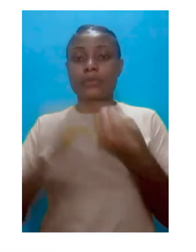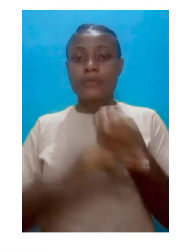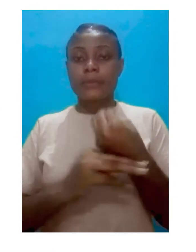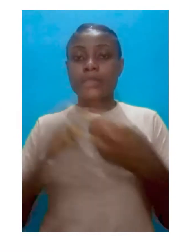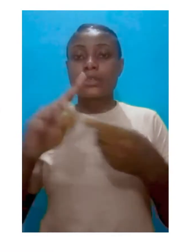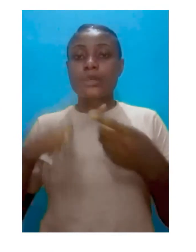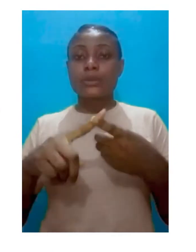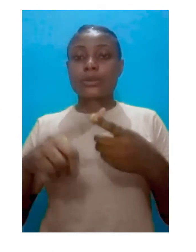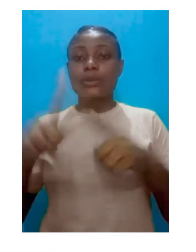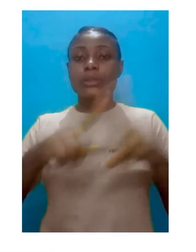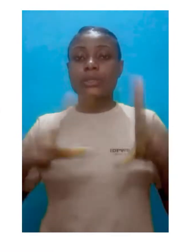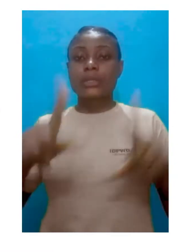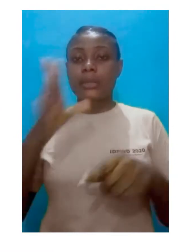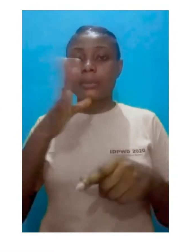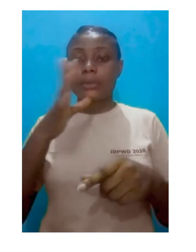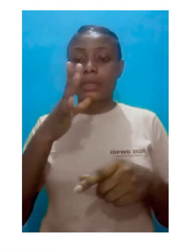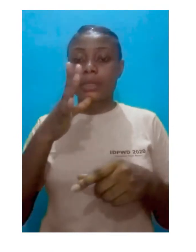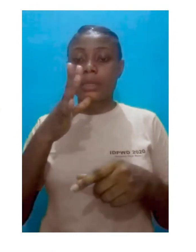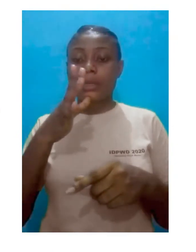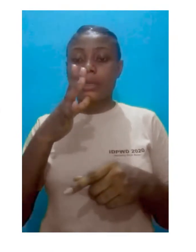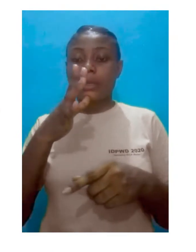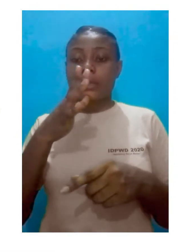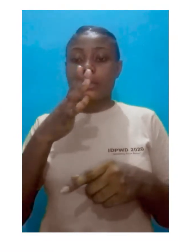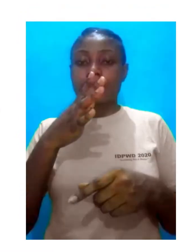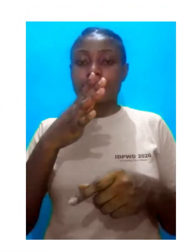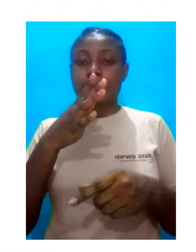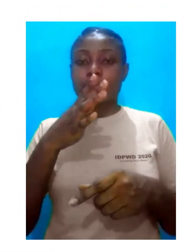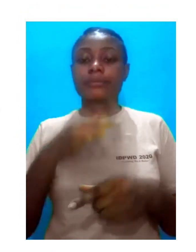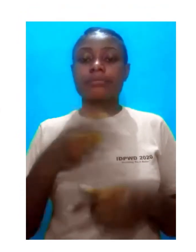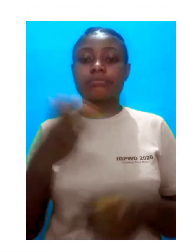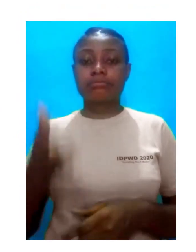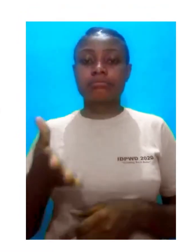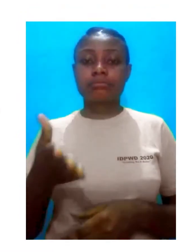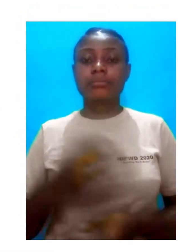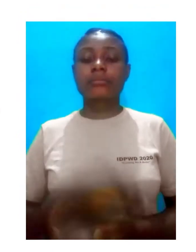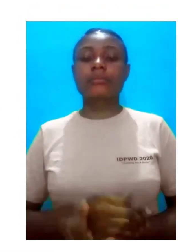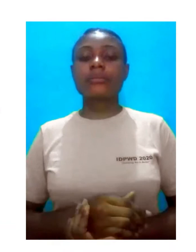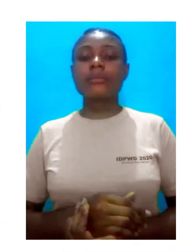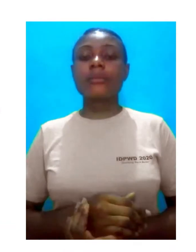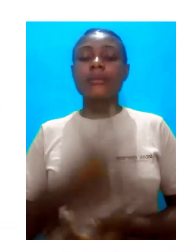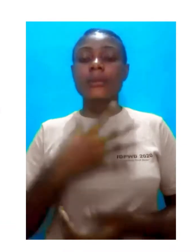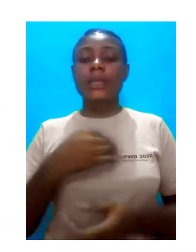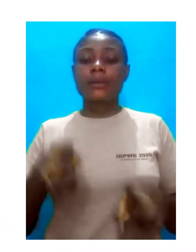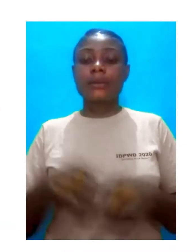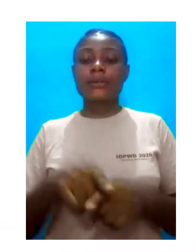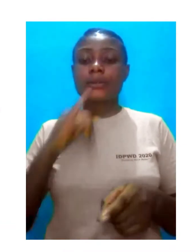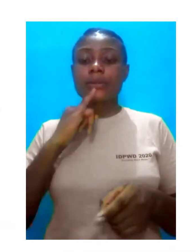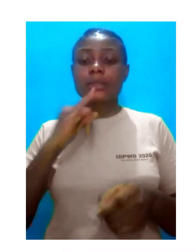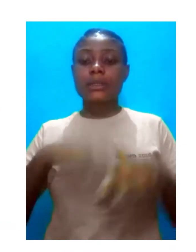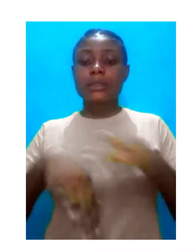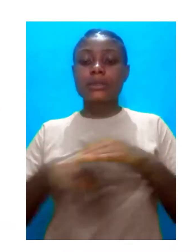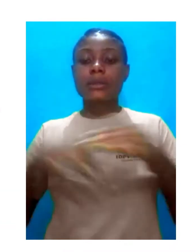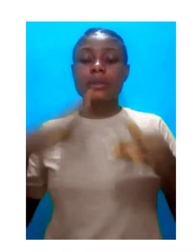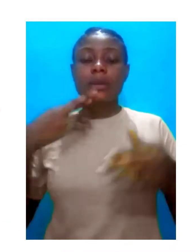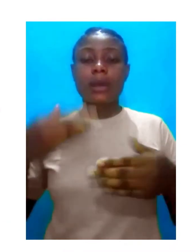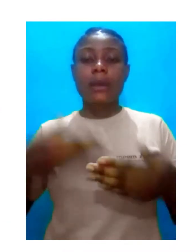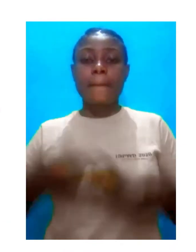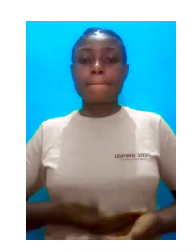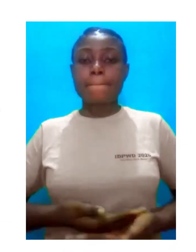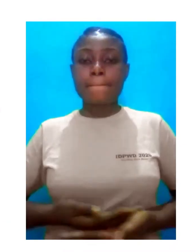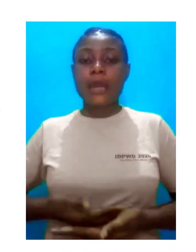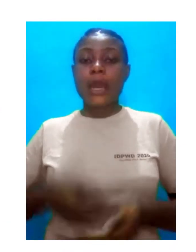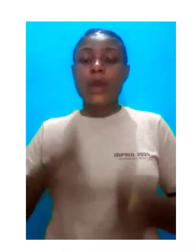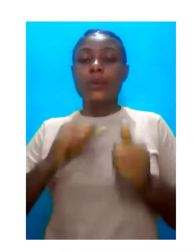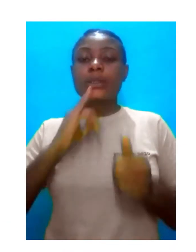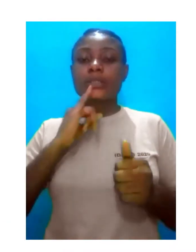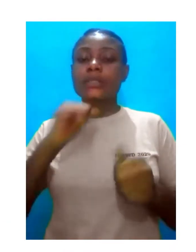about 3 movements to sign mother. Here, there, and here is under the